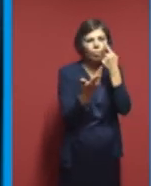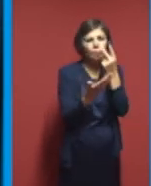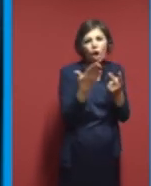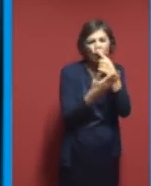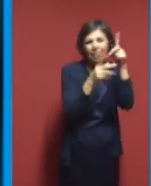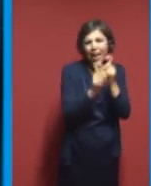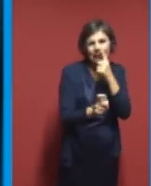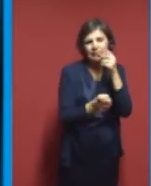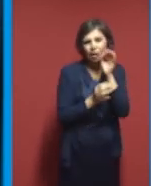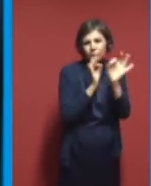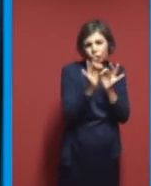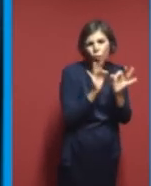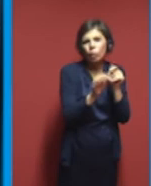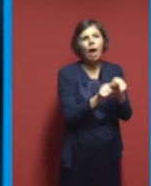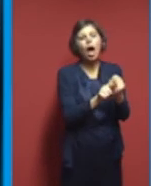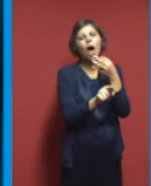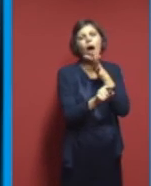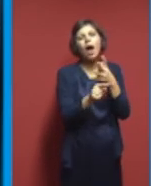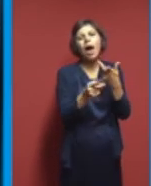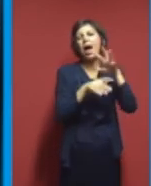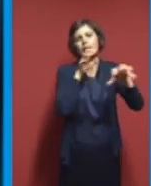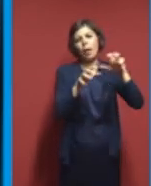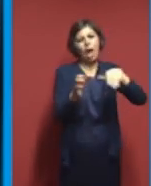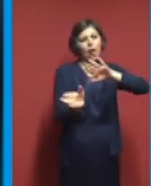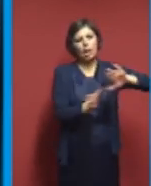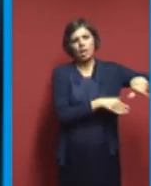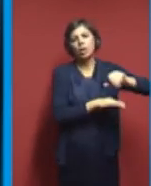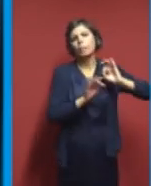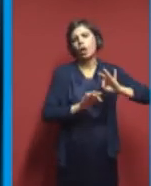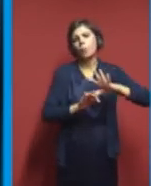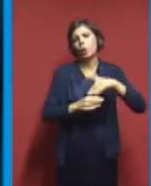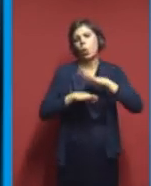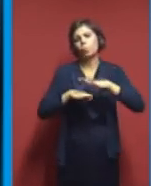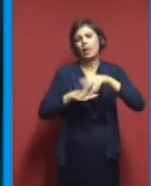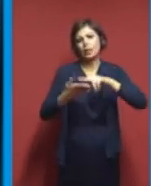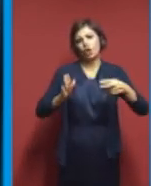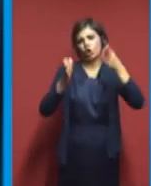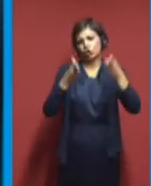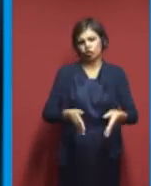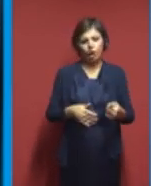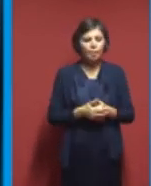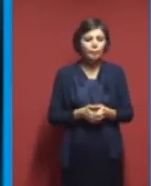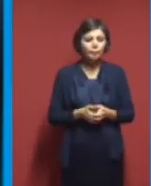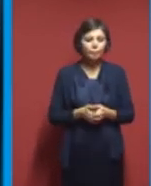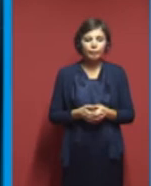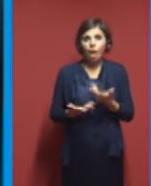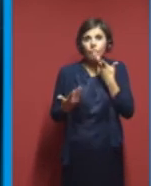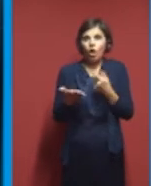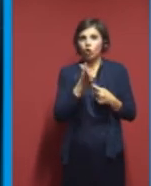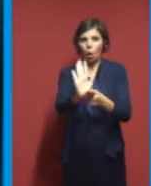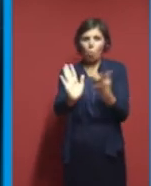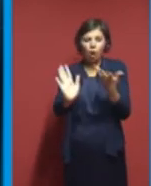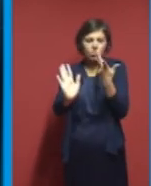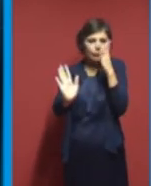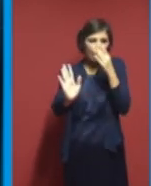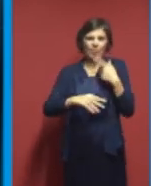the idea of showing some really crazy stuff. So sure, body parts, right? But that's just the beginning. Okay, if you think, for example, that